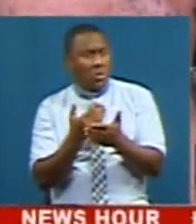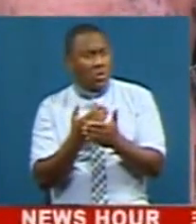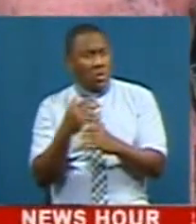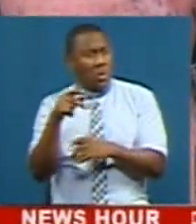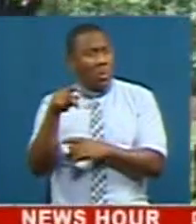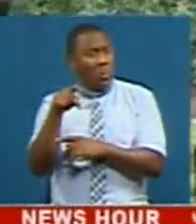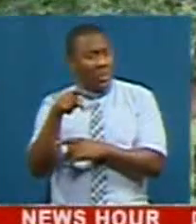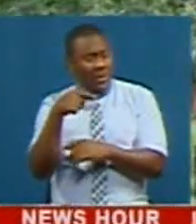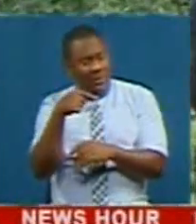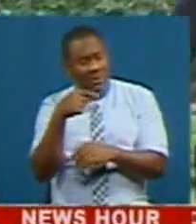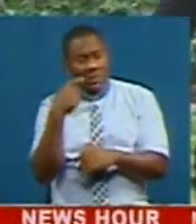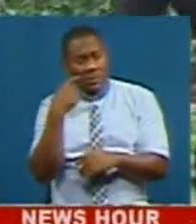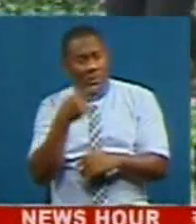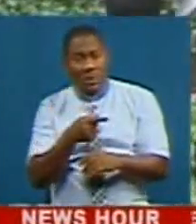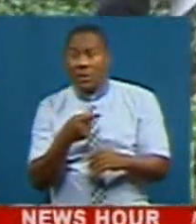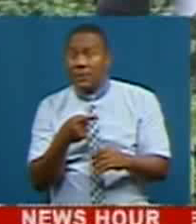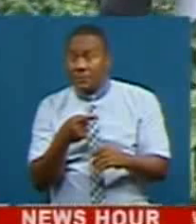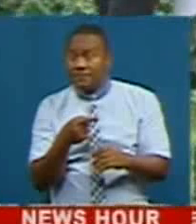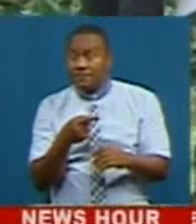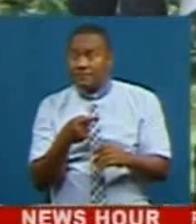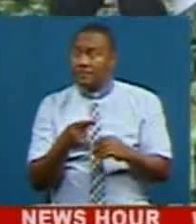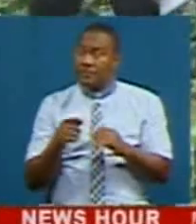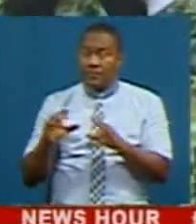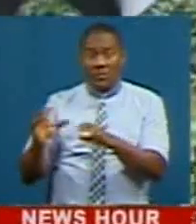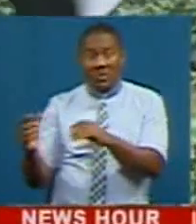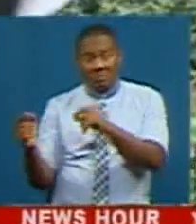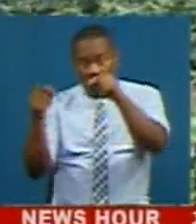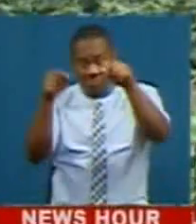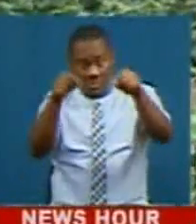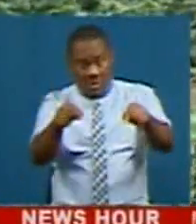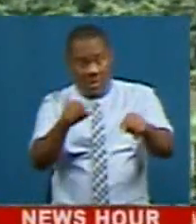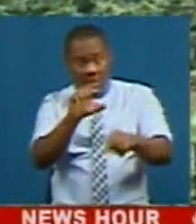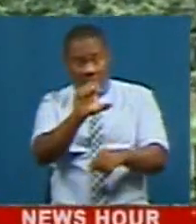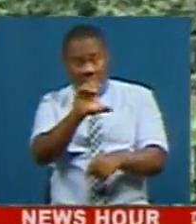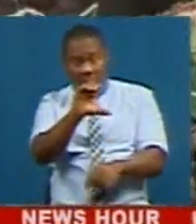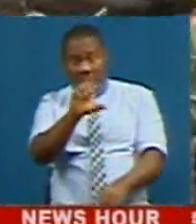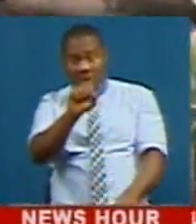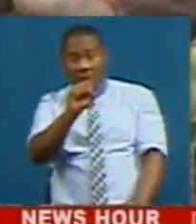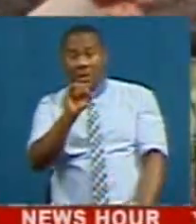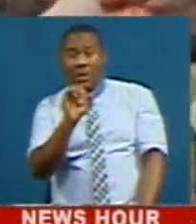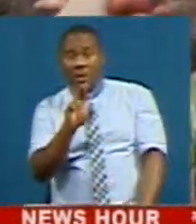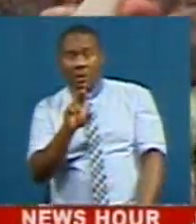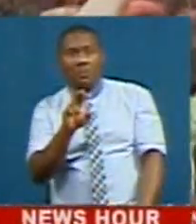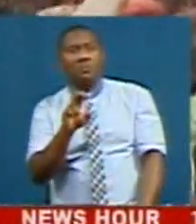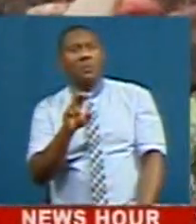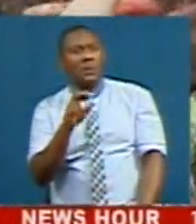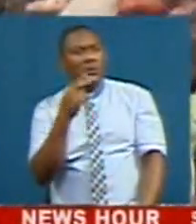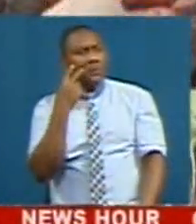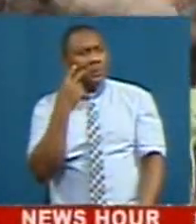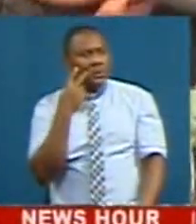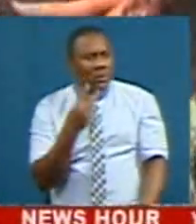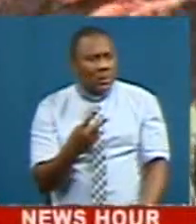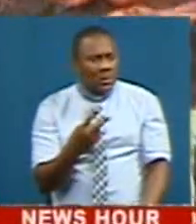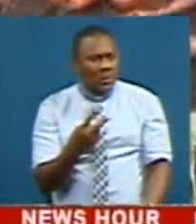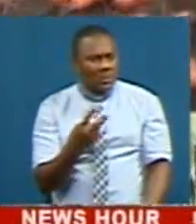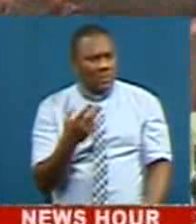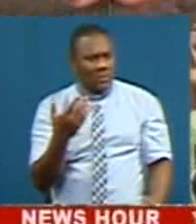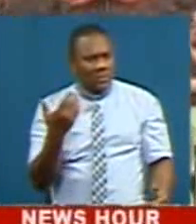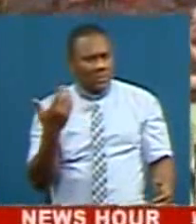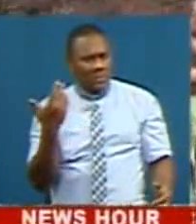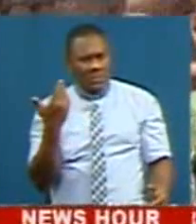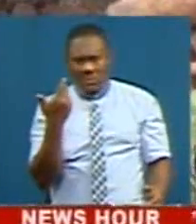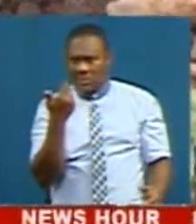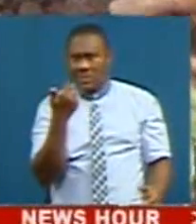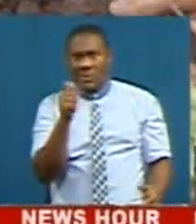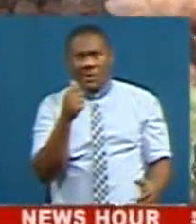country. The committee visited the Crops Research Institute of the CSIR at Fumisuya to consider 10 proposed new